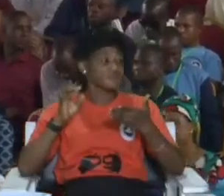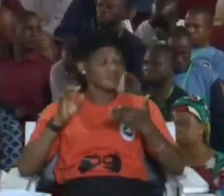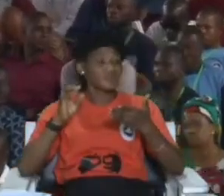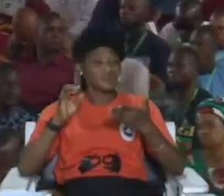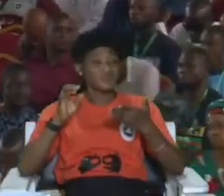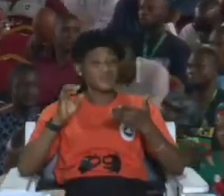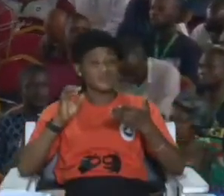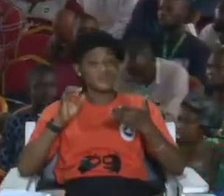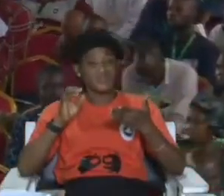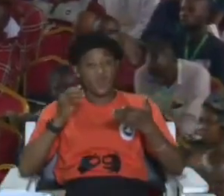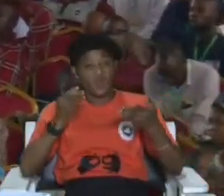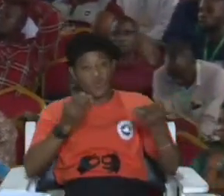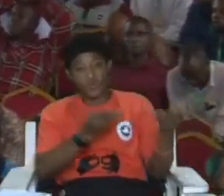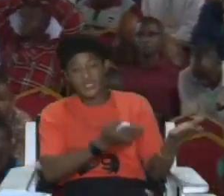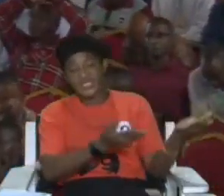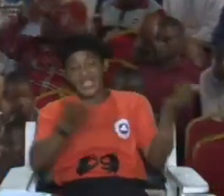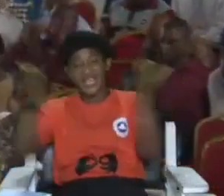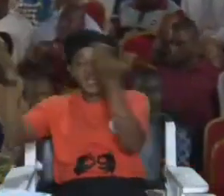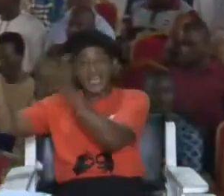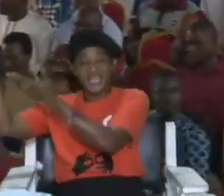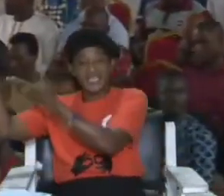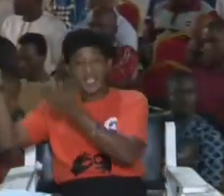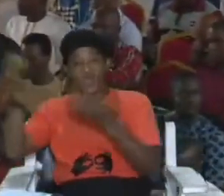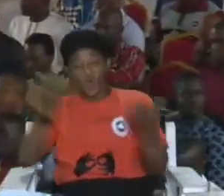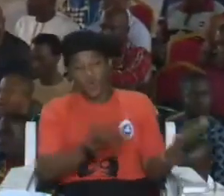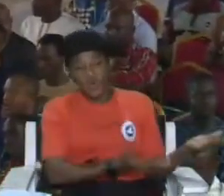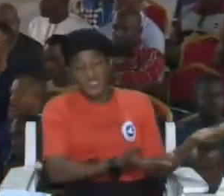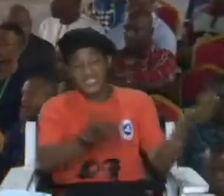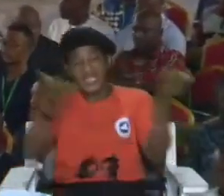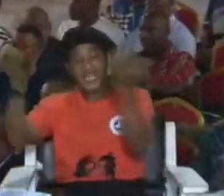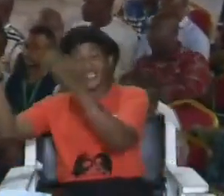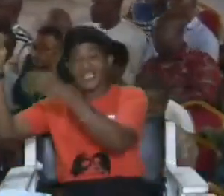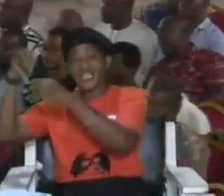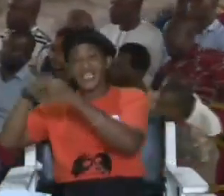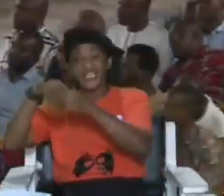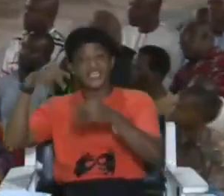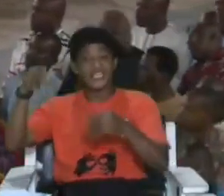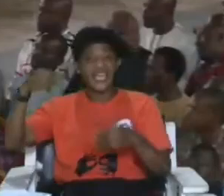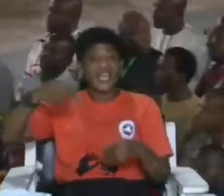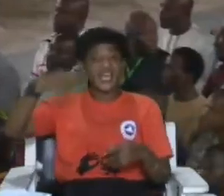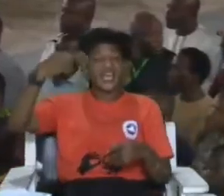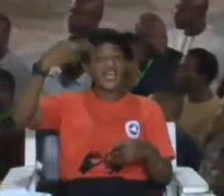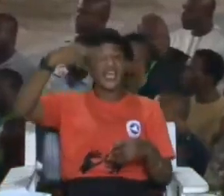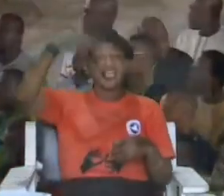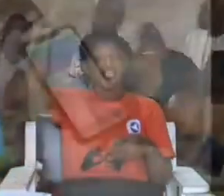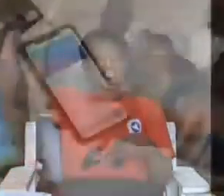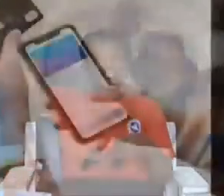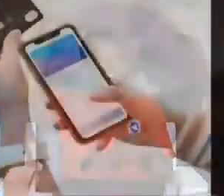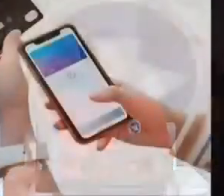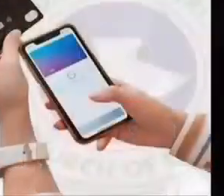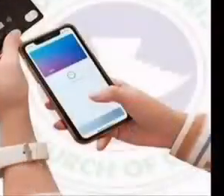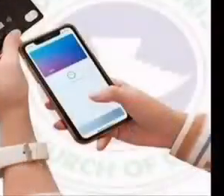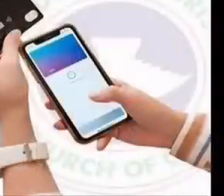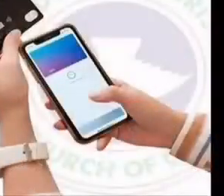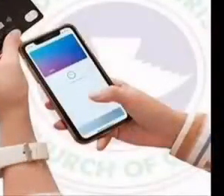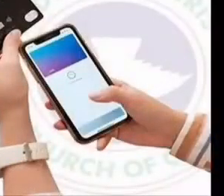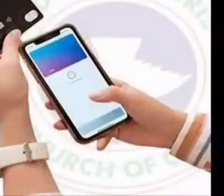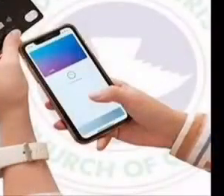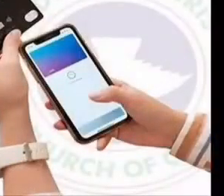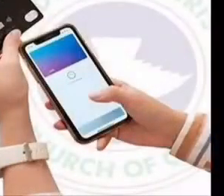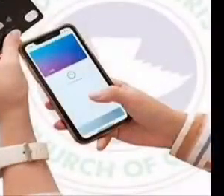Hosanna in the highest, Hosanna in the highest, the angels